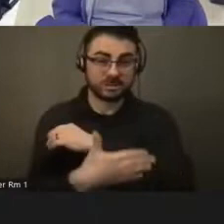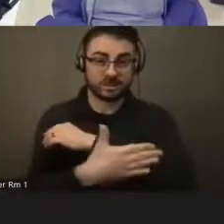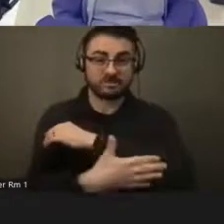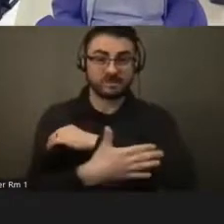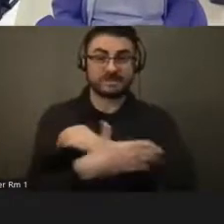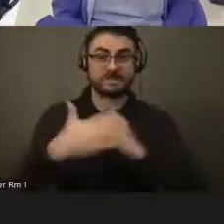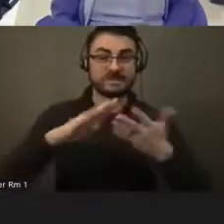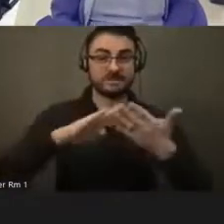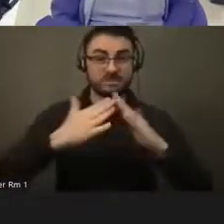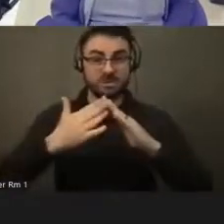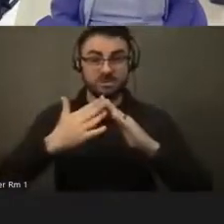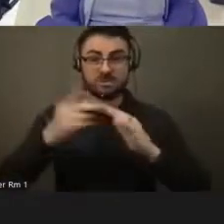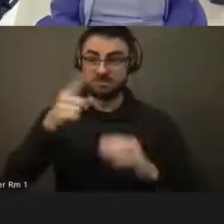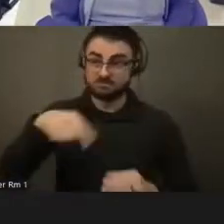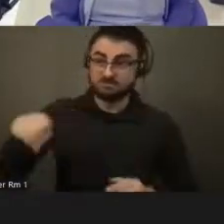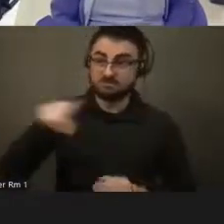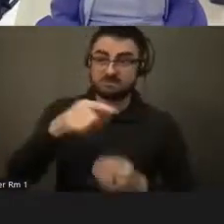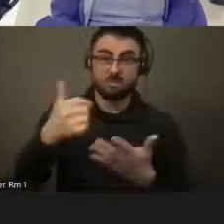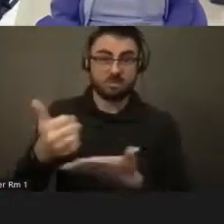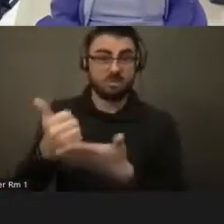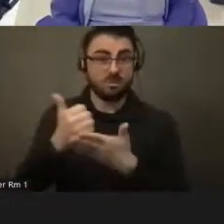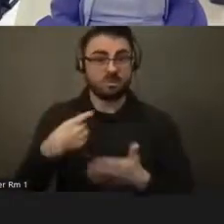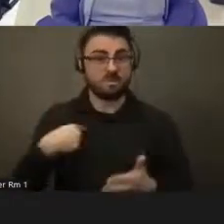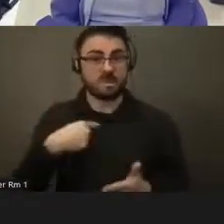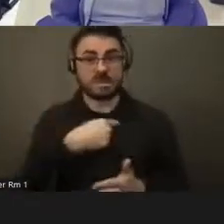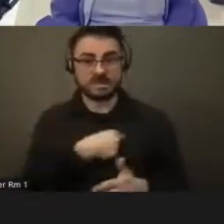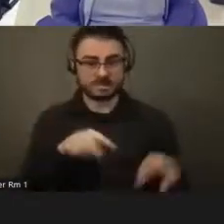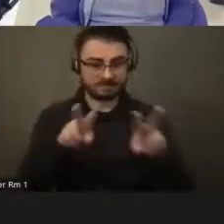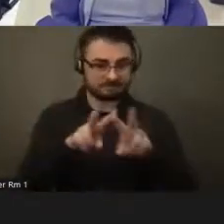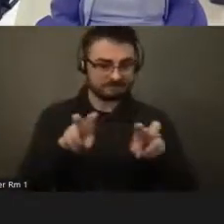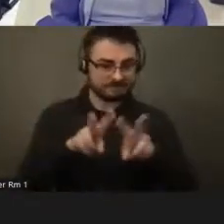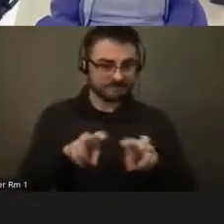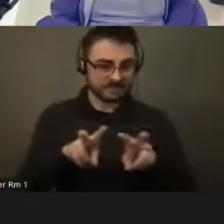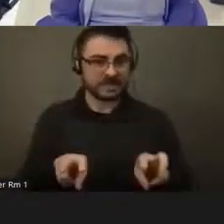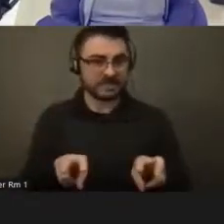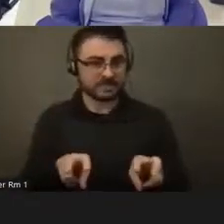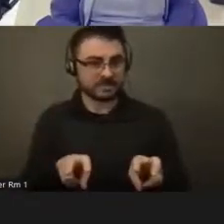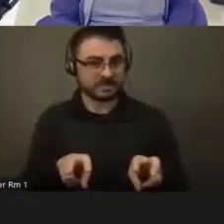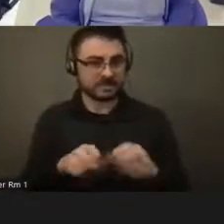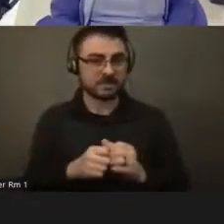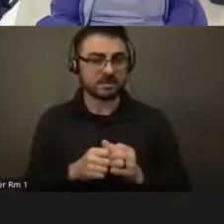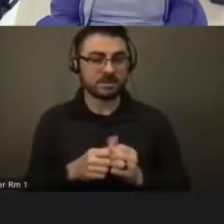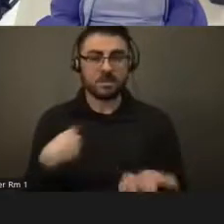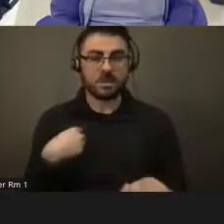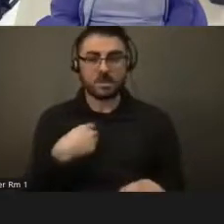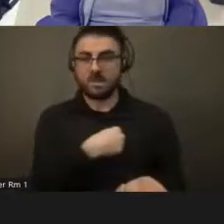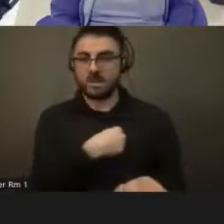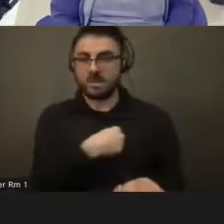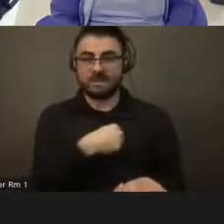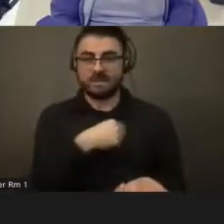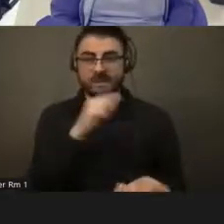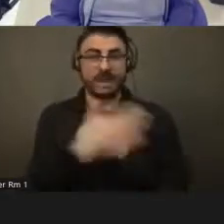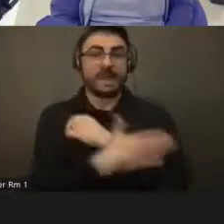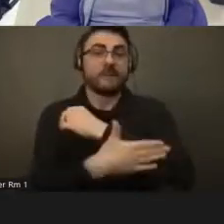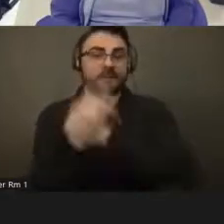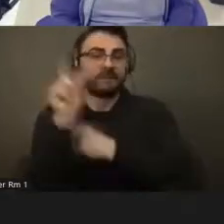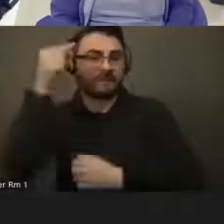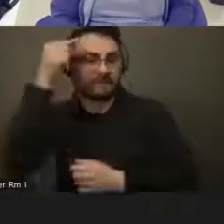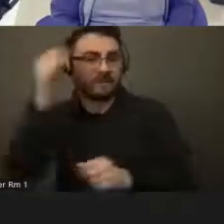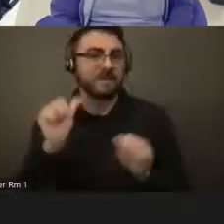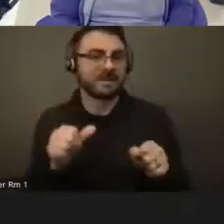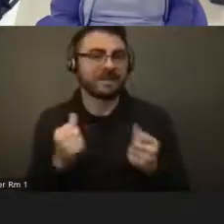to help us assess what we as one government, county government, can do.